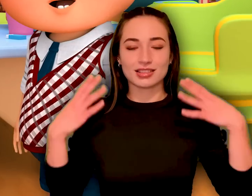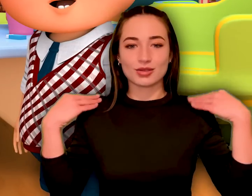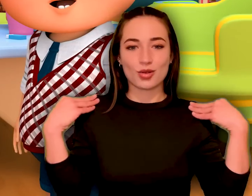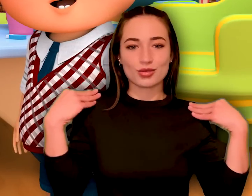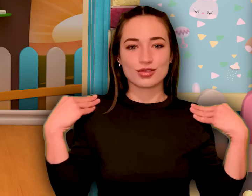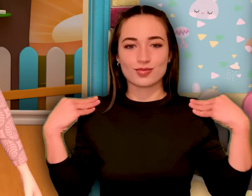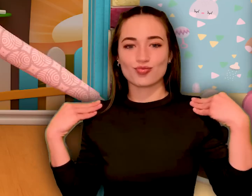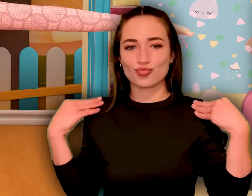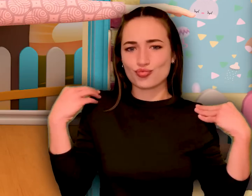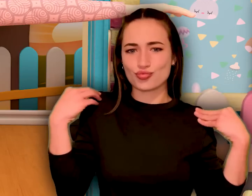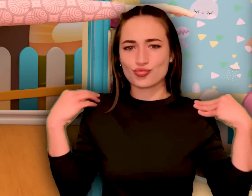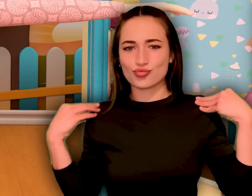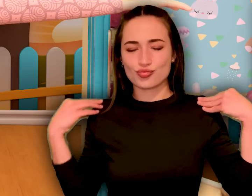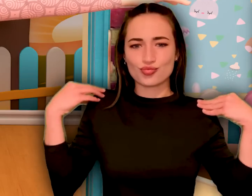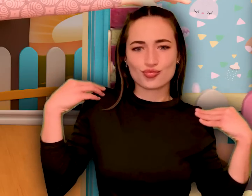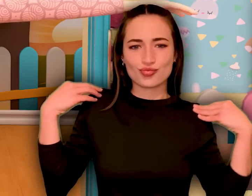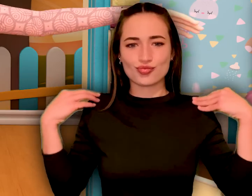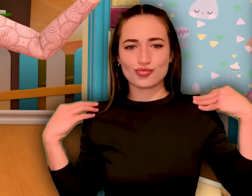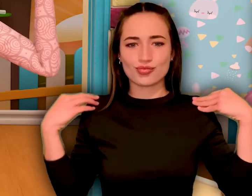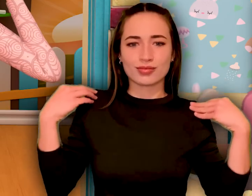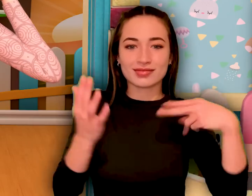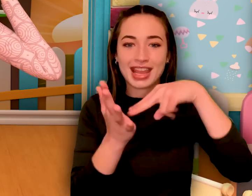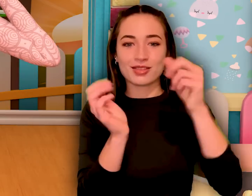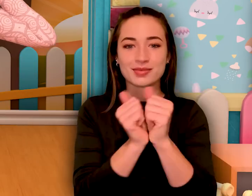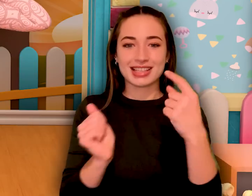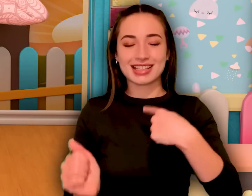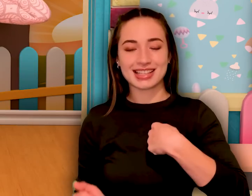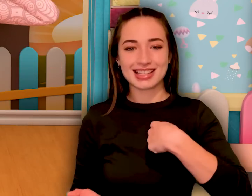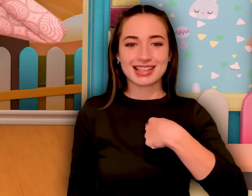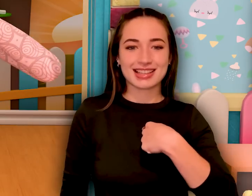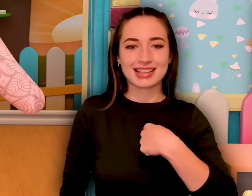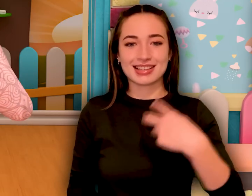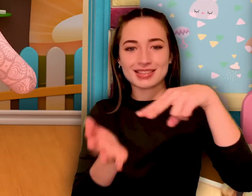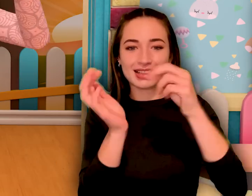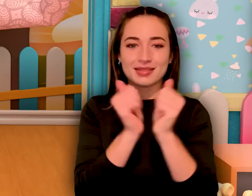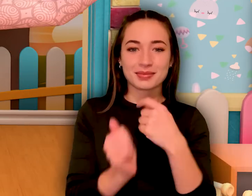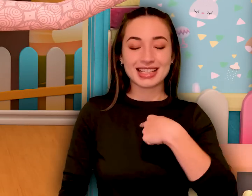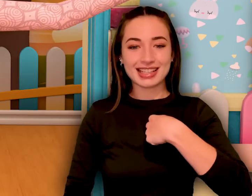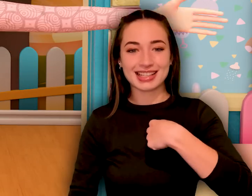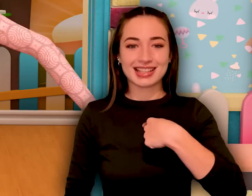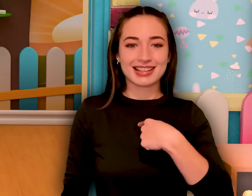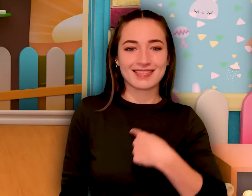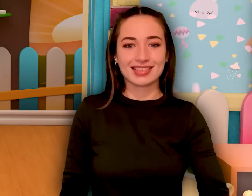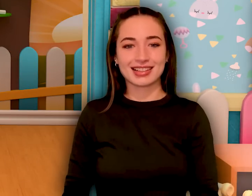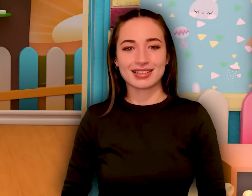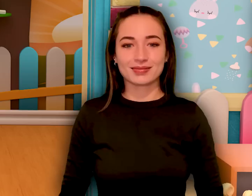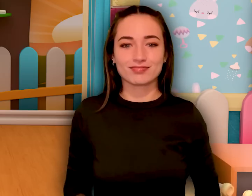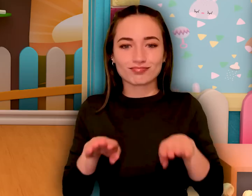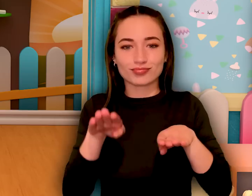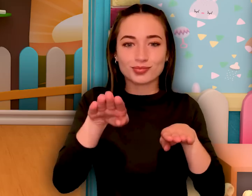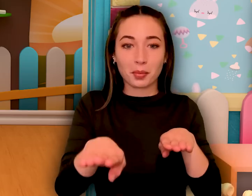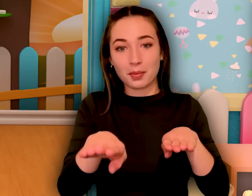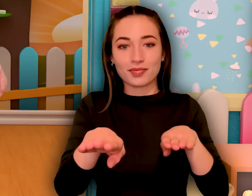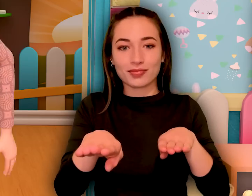shake your shoulders shake your shoulders Dance with Me dance with me